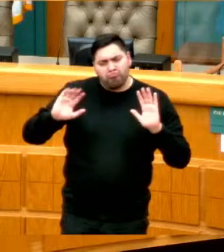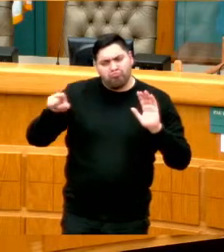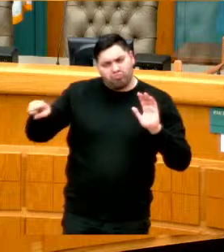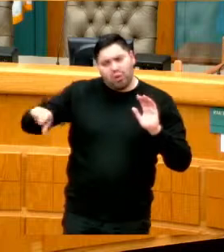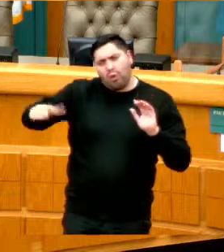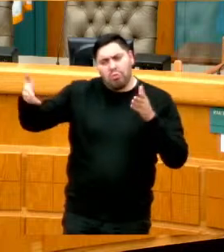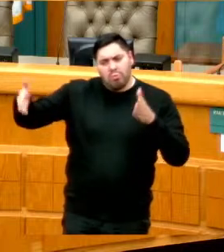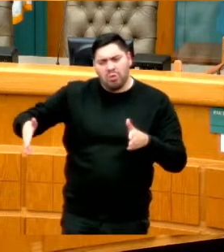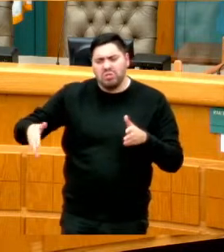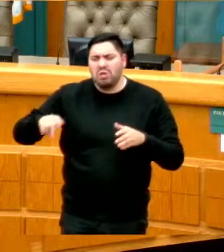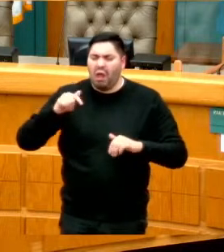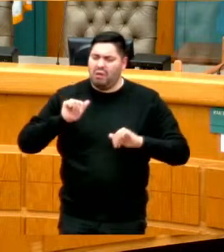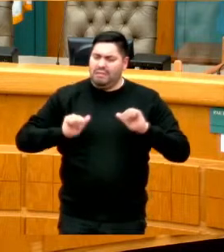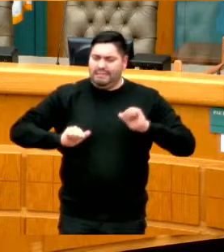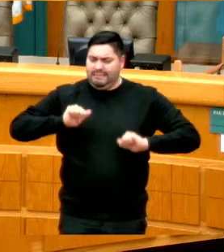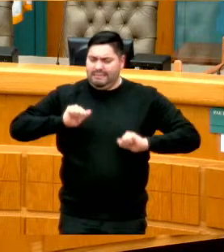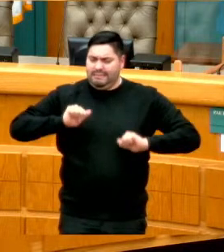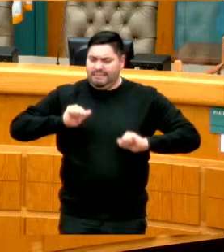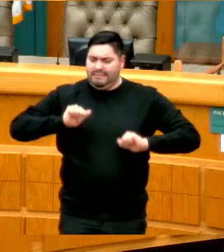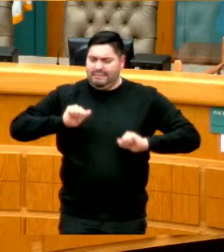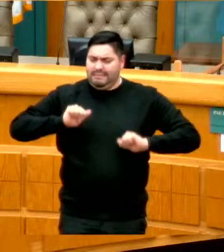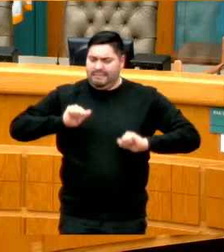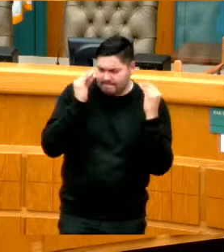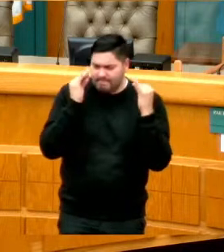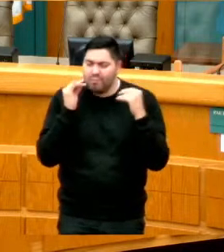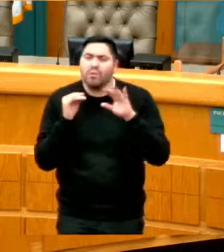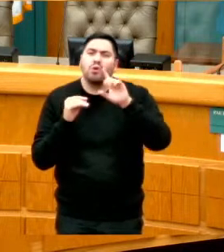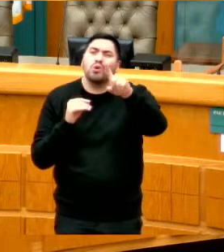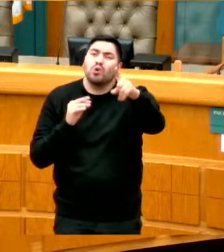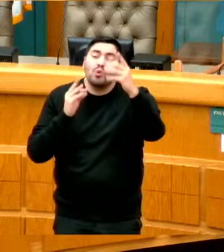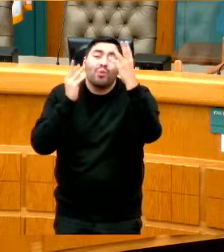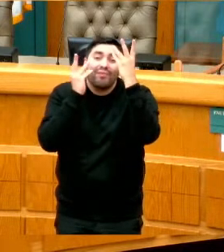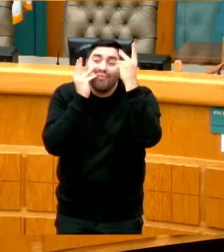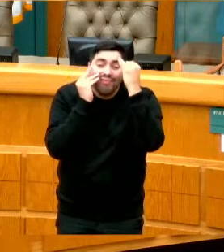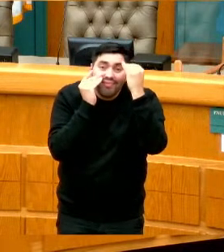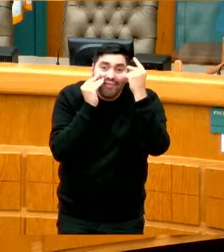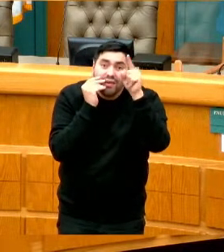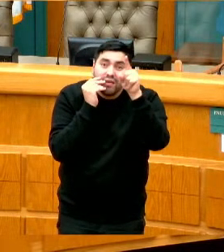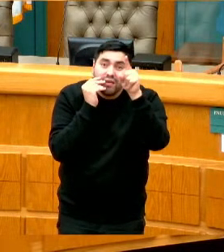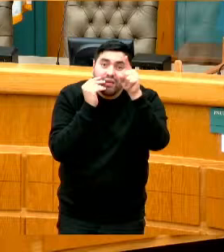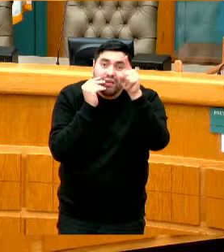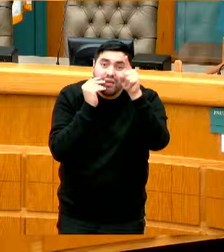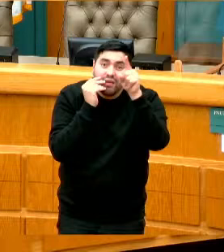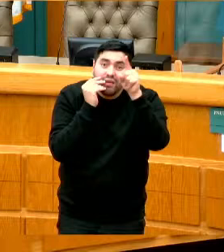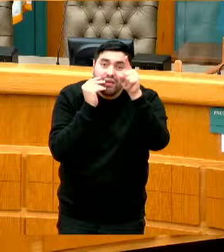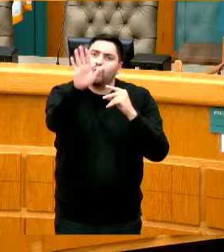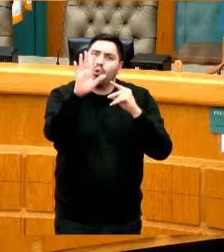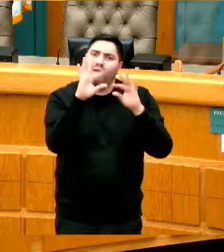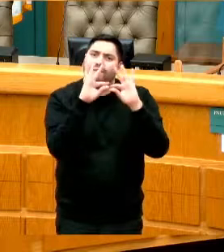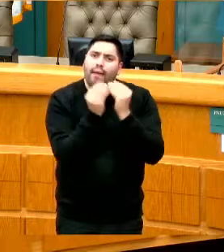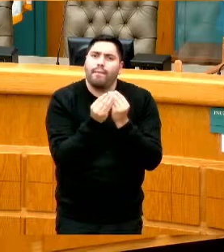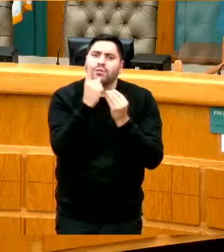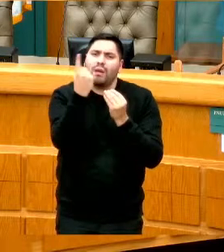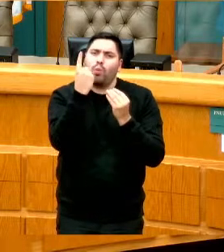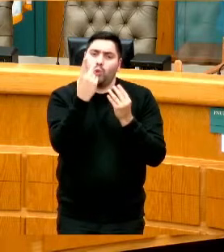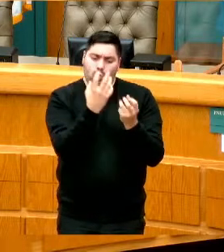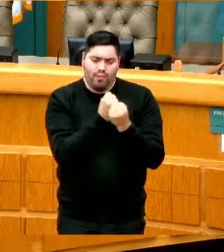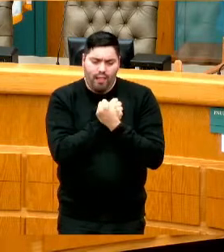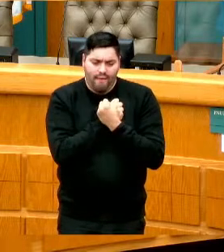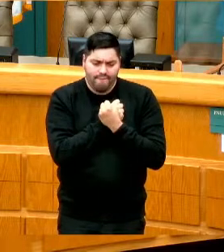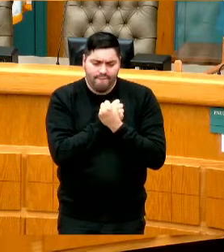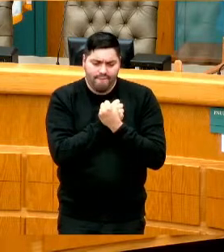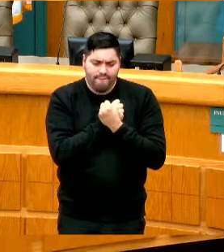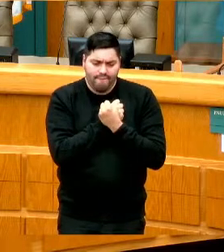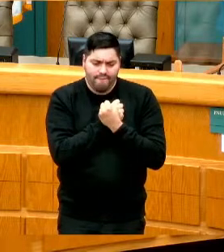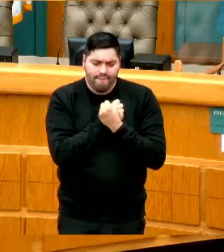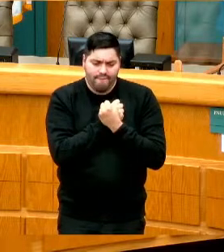reluctant, I want you to think about someone that you love. And I'd like you to